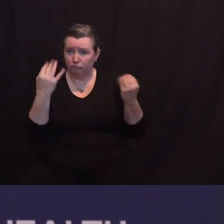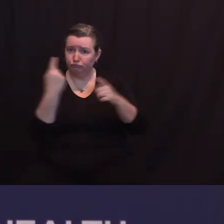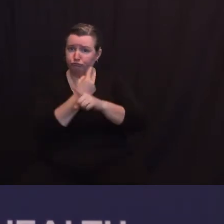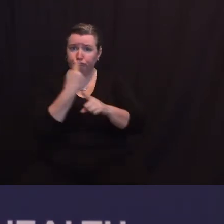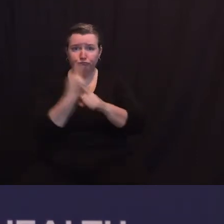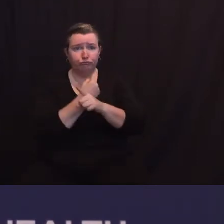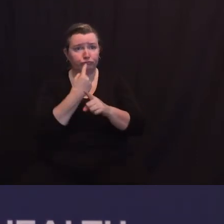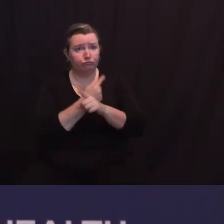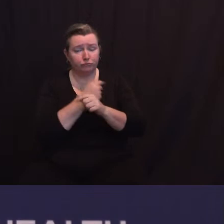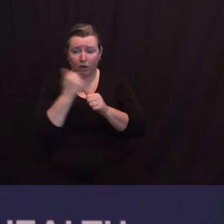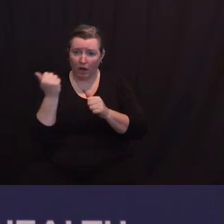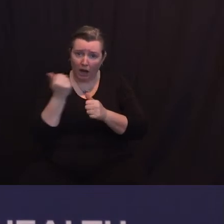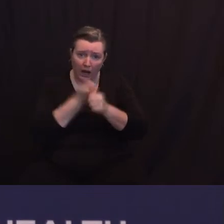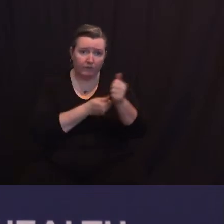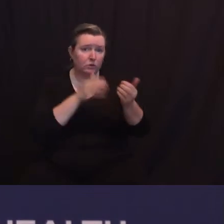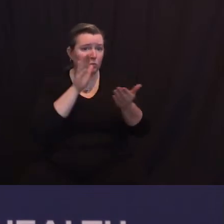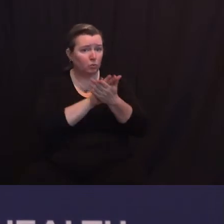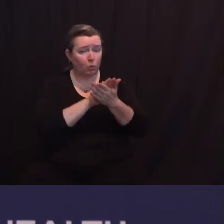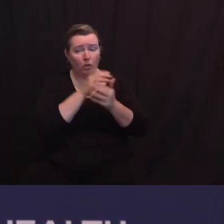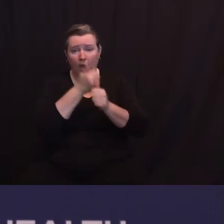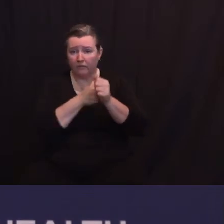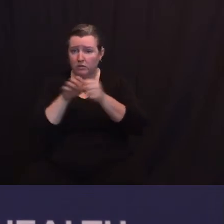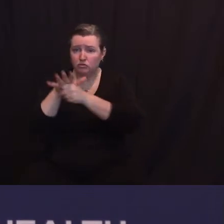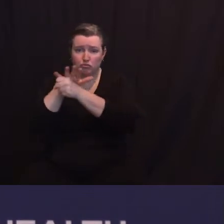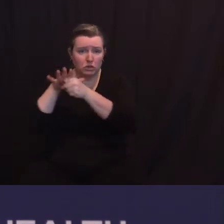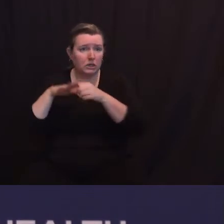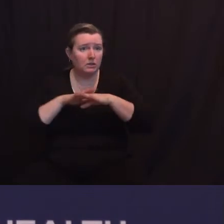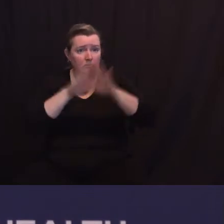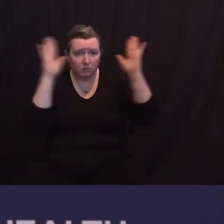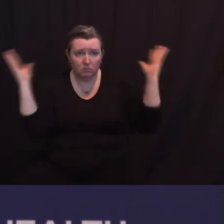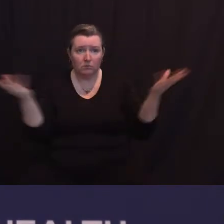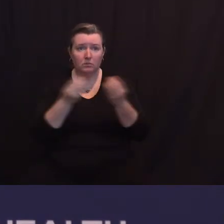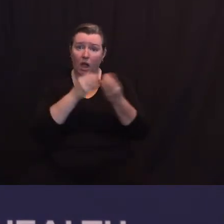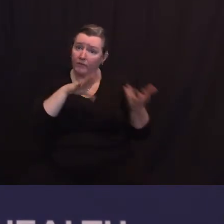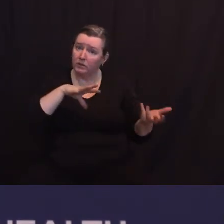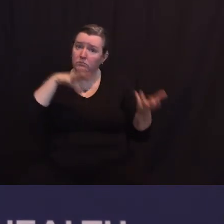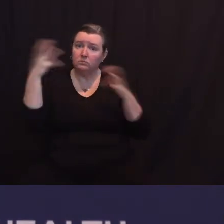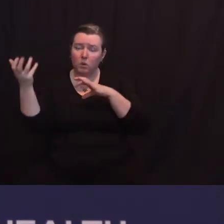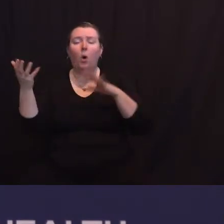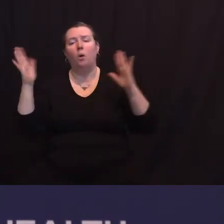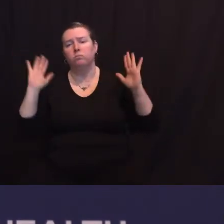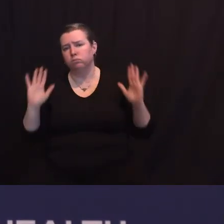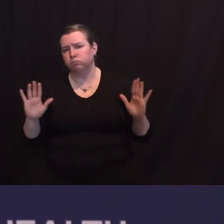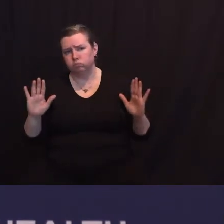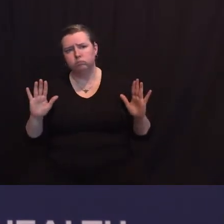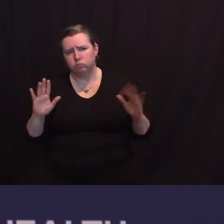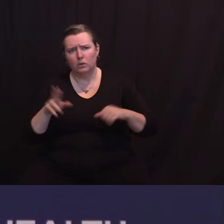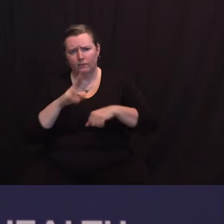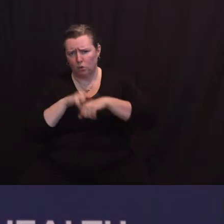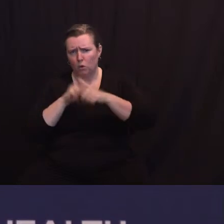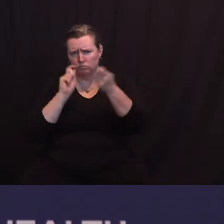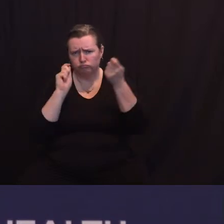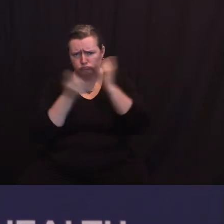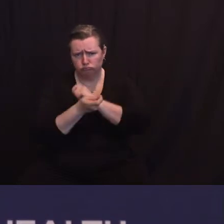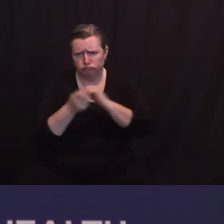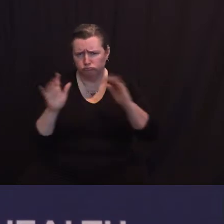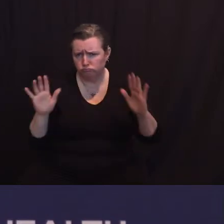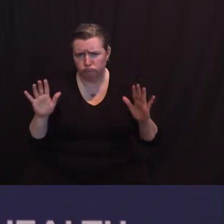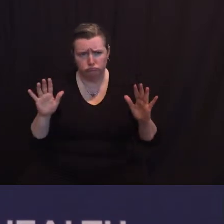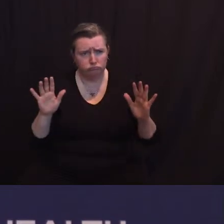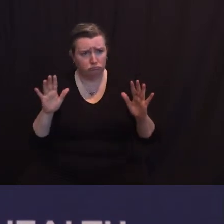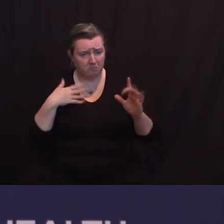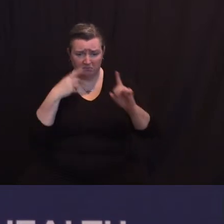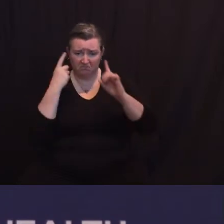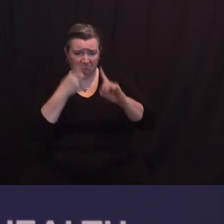district. Obviously, if the world goes sideways, we have to revisit that, but as of this sitting, the answer is no. Great. A few